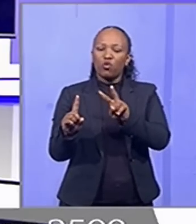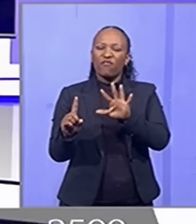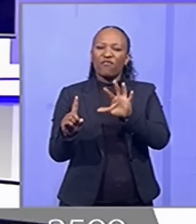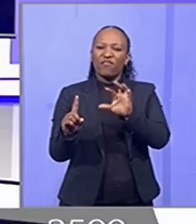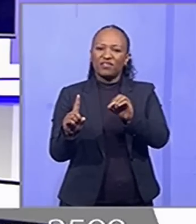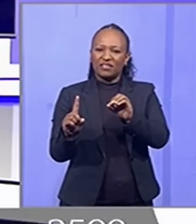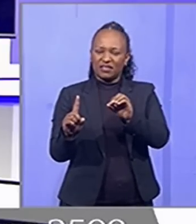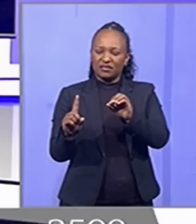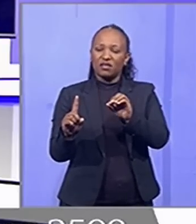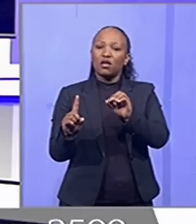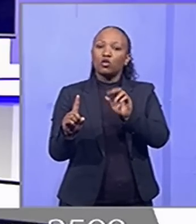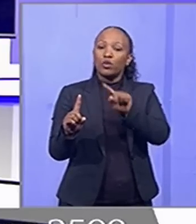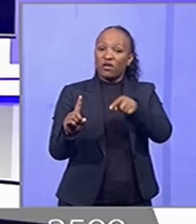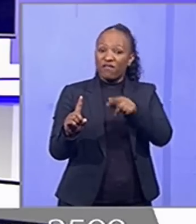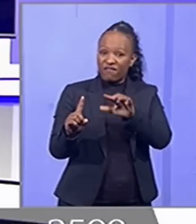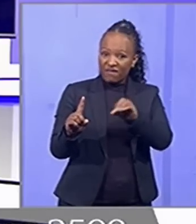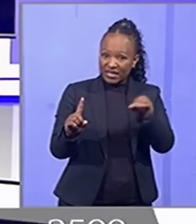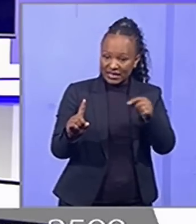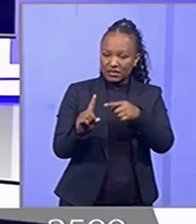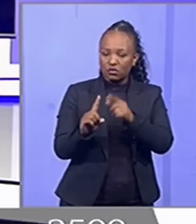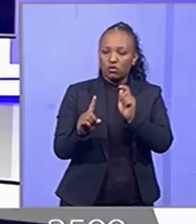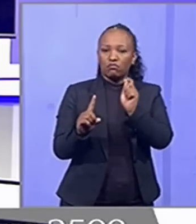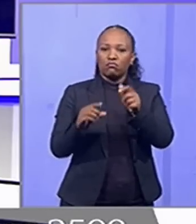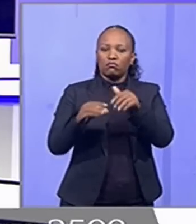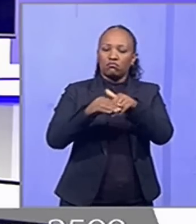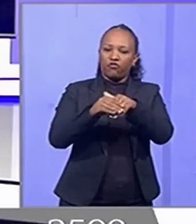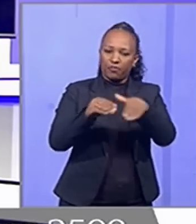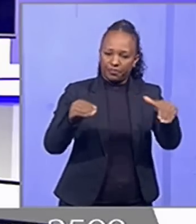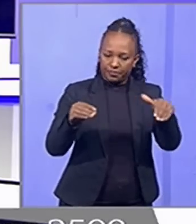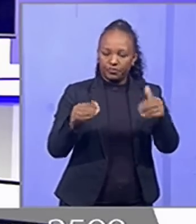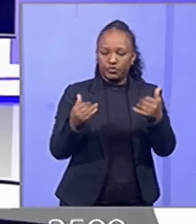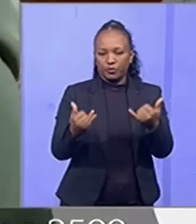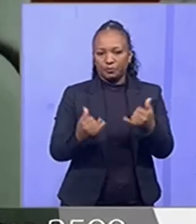dingangisano tse nkileng nako e telele tsa kopo ya hae ya ho lokolwa ka beili.